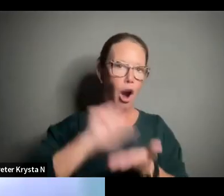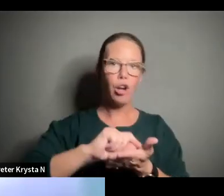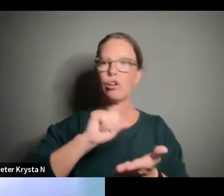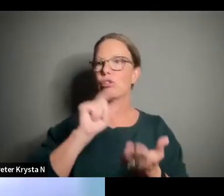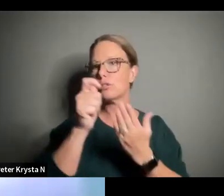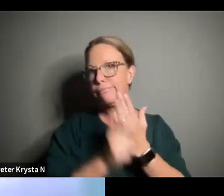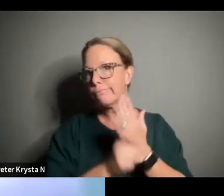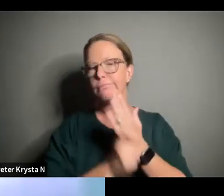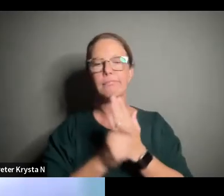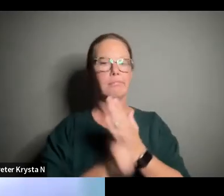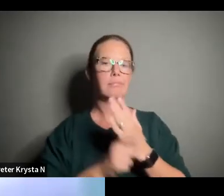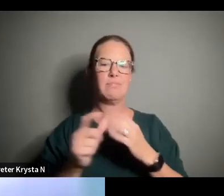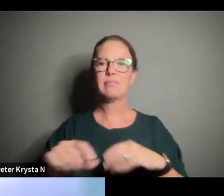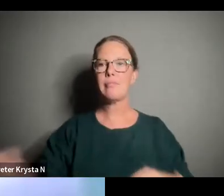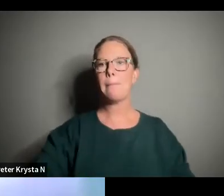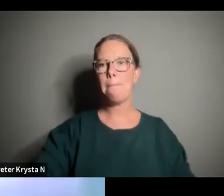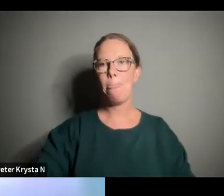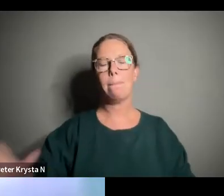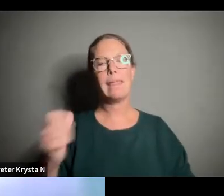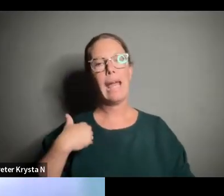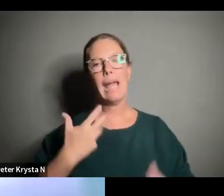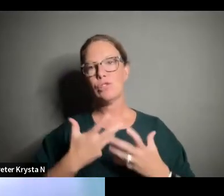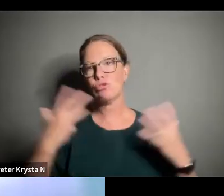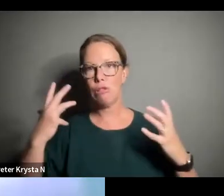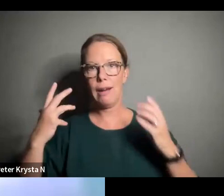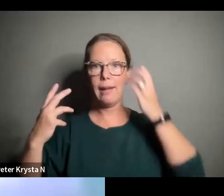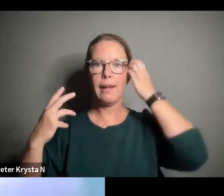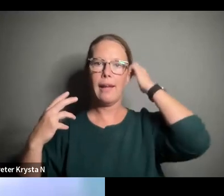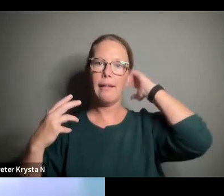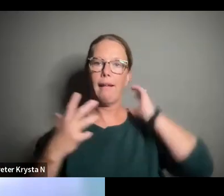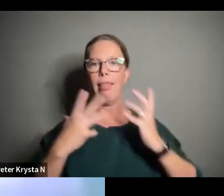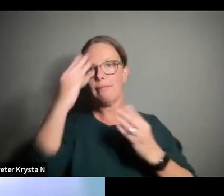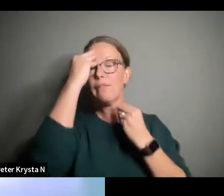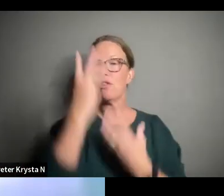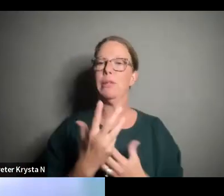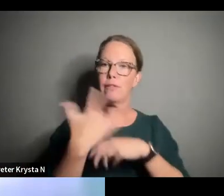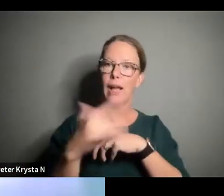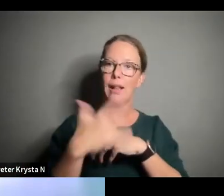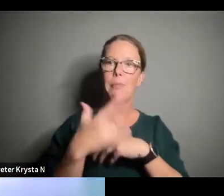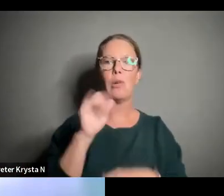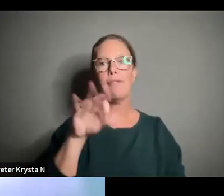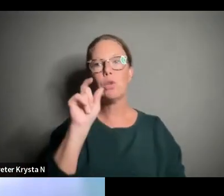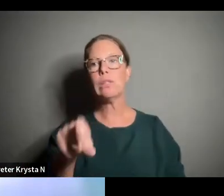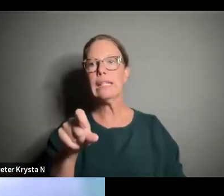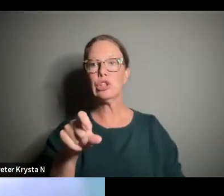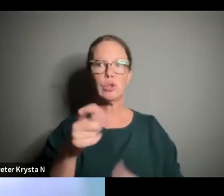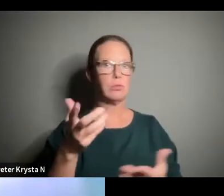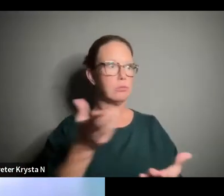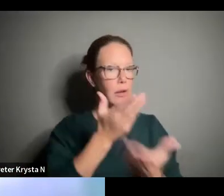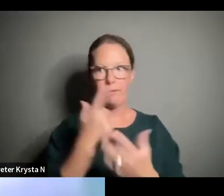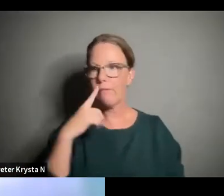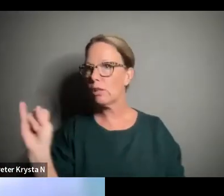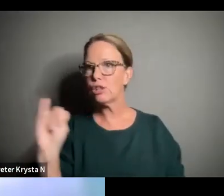his articles and look on there. So he has a great deal of information out there if you're needing to justify something for an